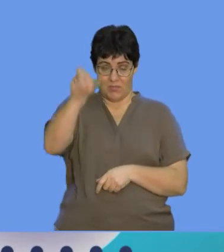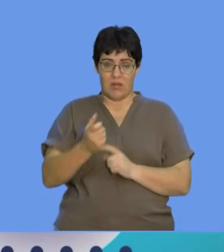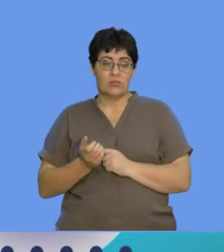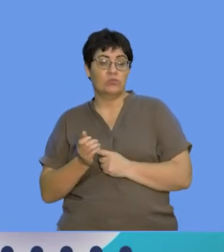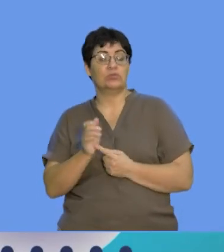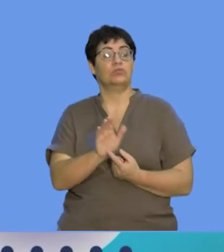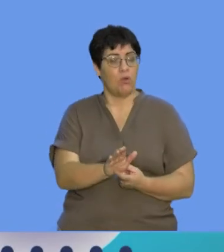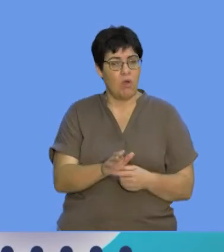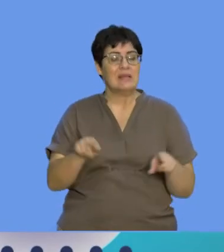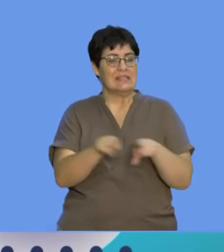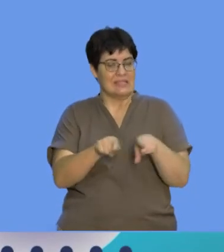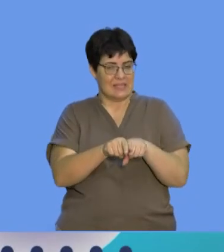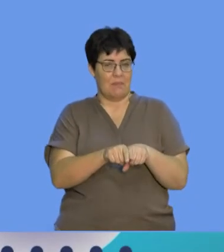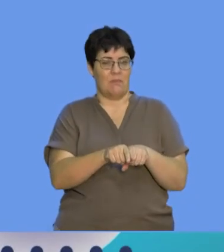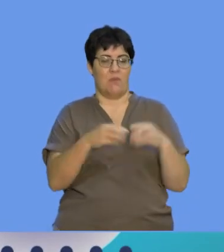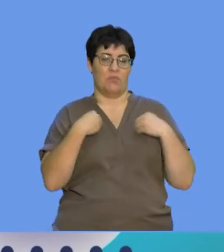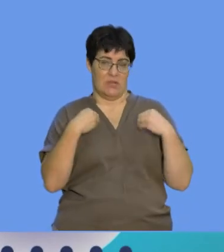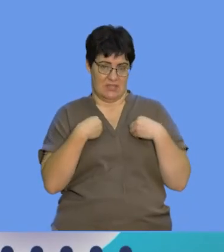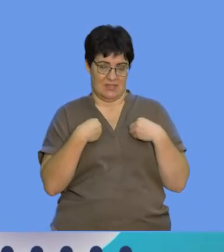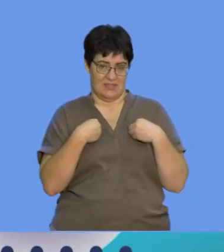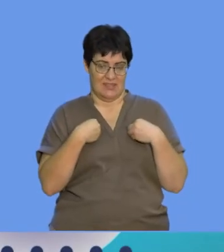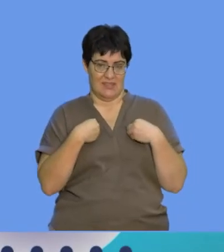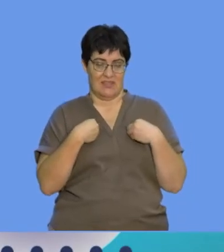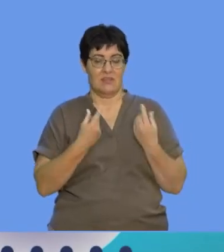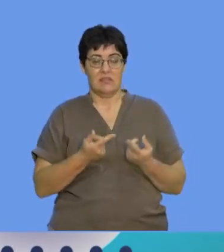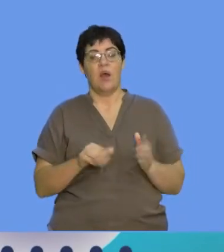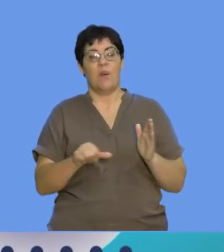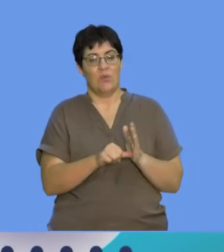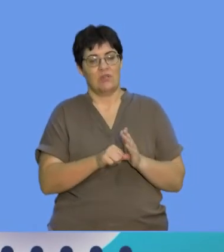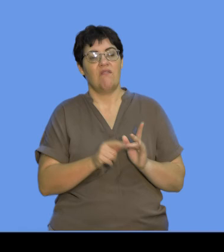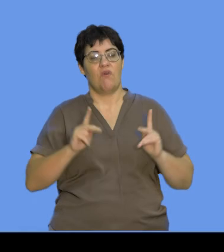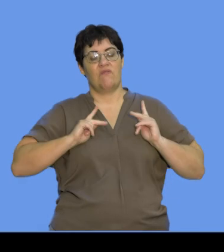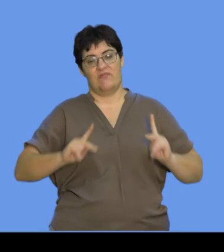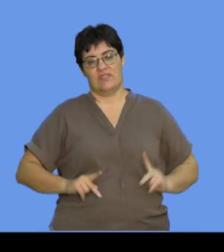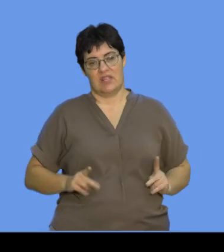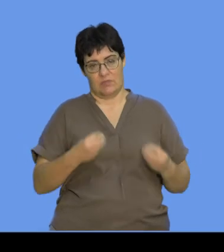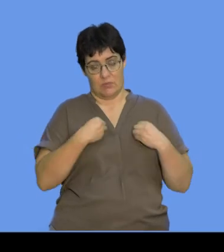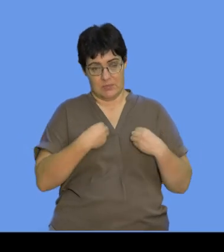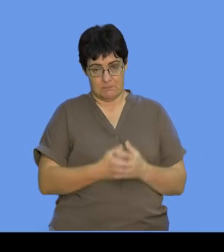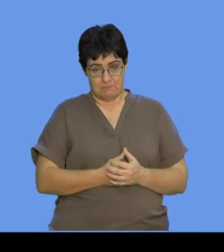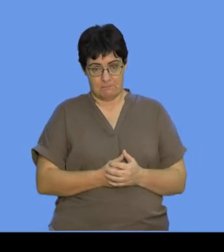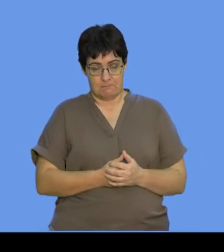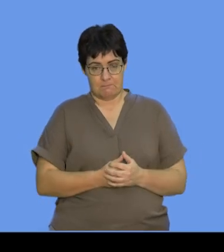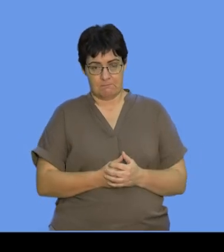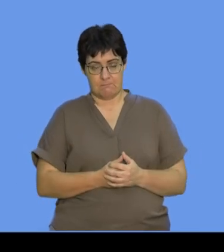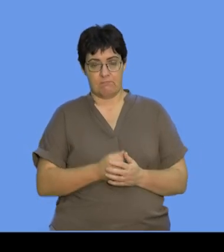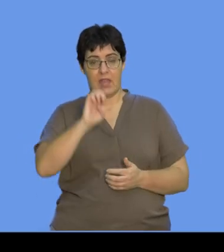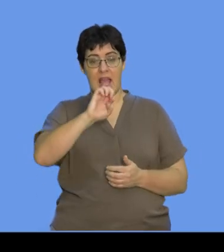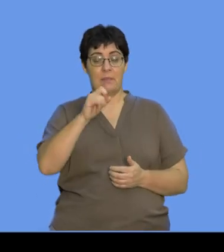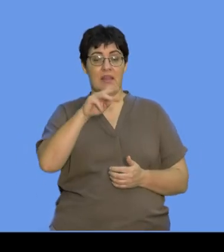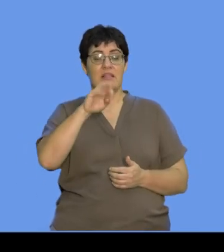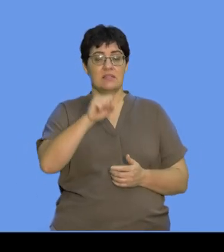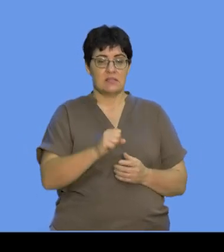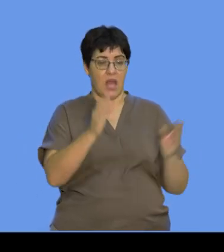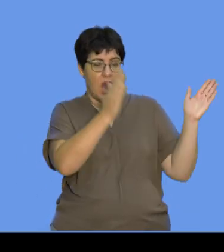similar properties, that's what is important in as far as, the physical properties. So elements are arranged in the periodic